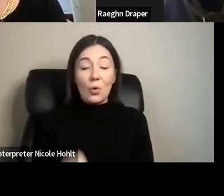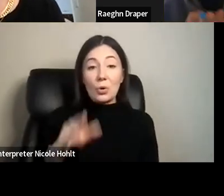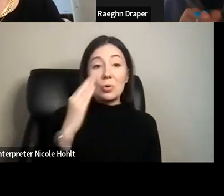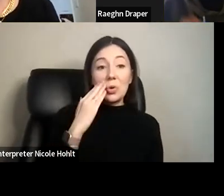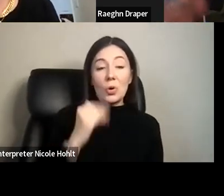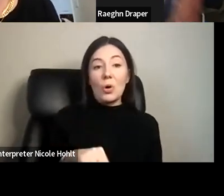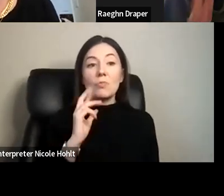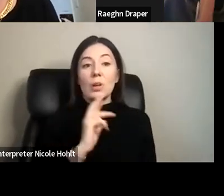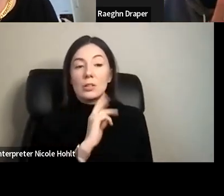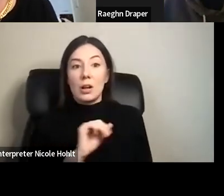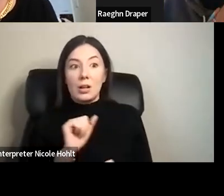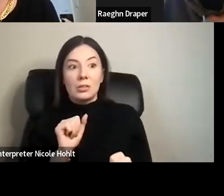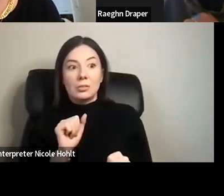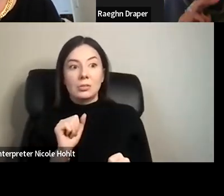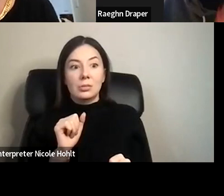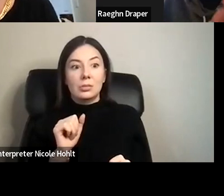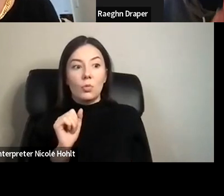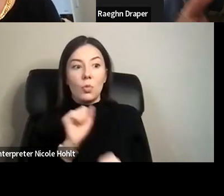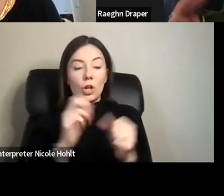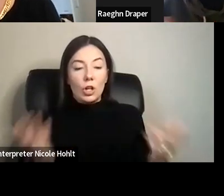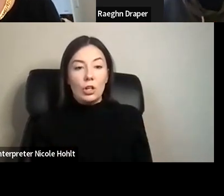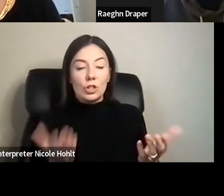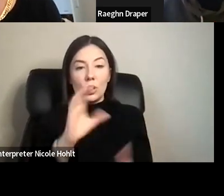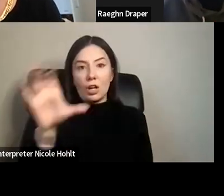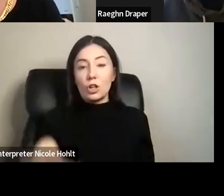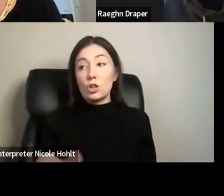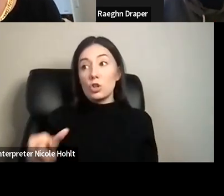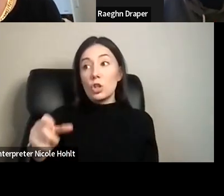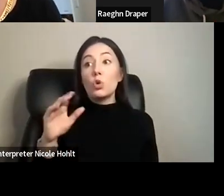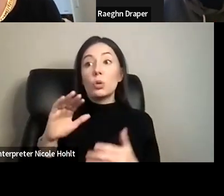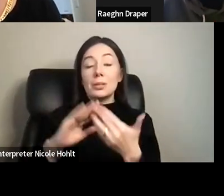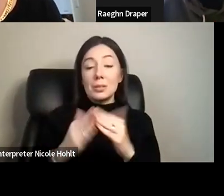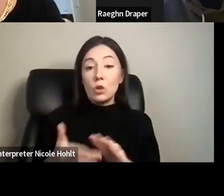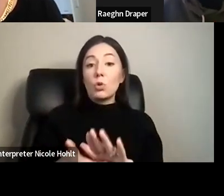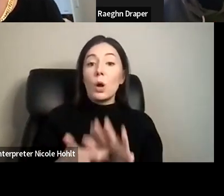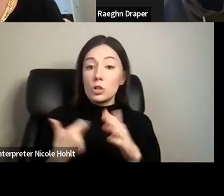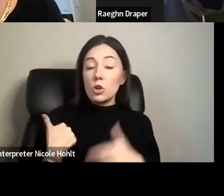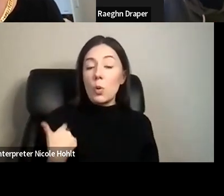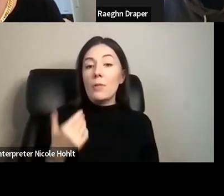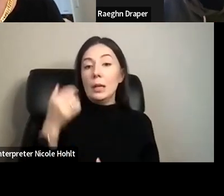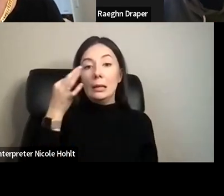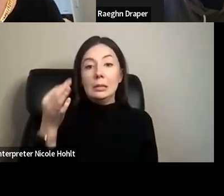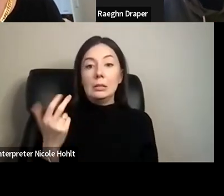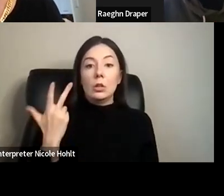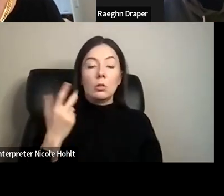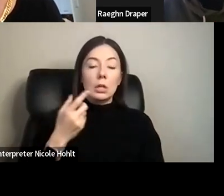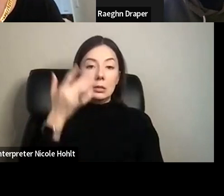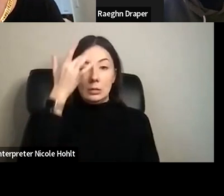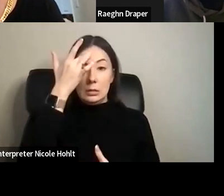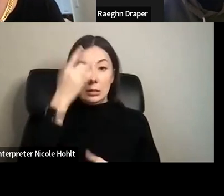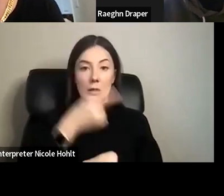are not aware, you are city mandated to have 3 sick days. Outside of other